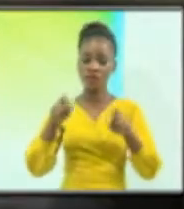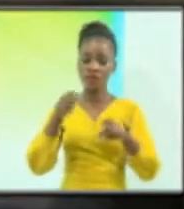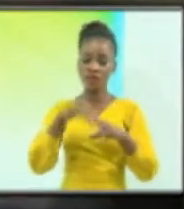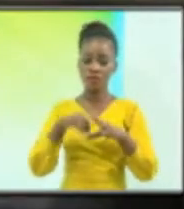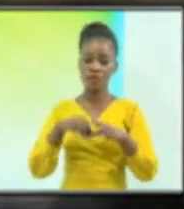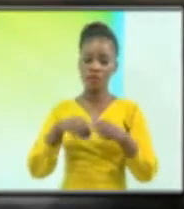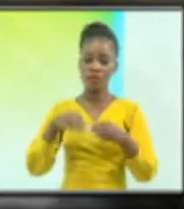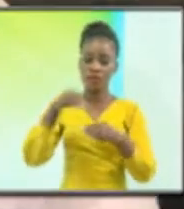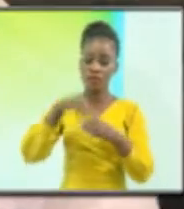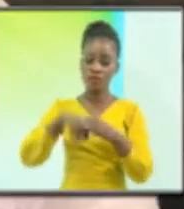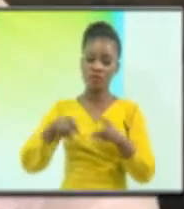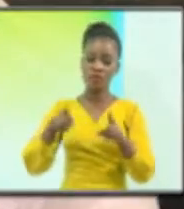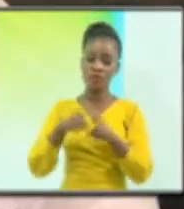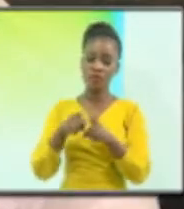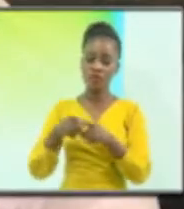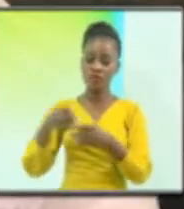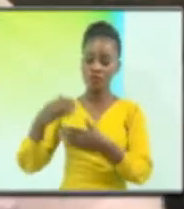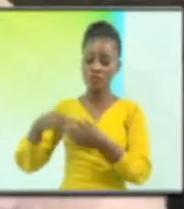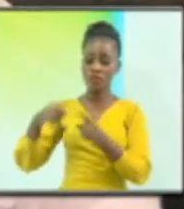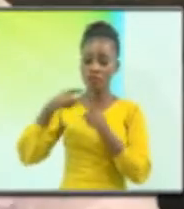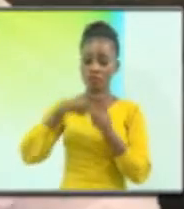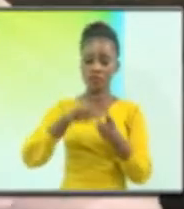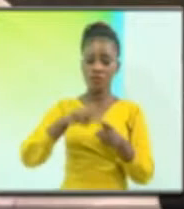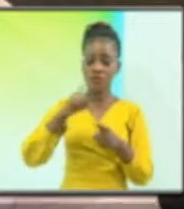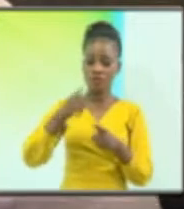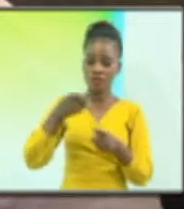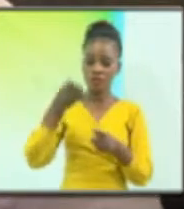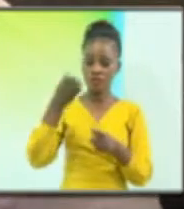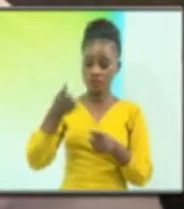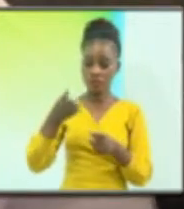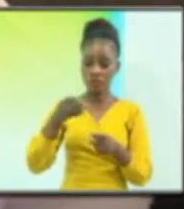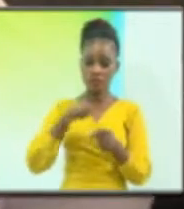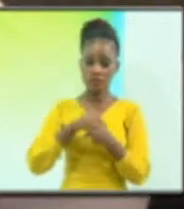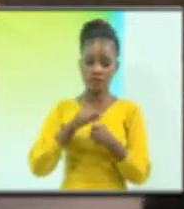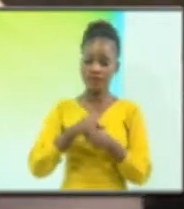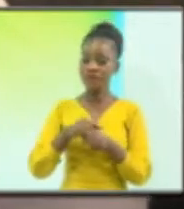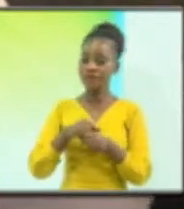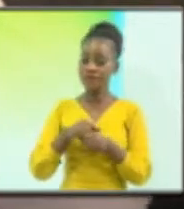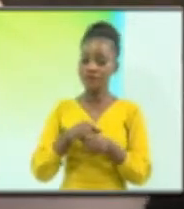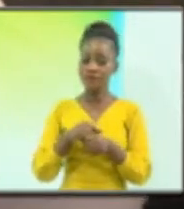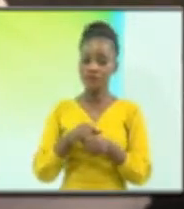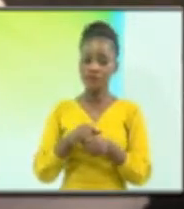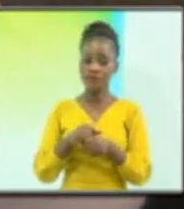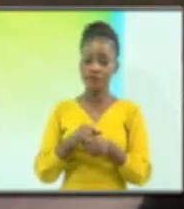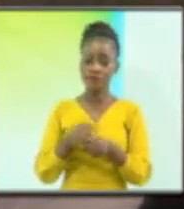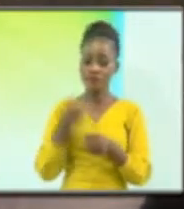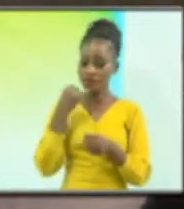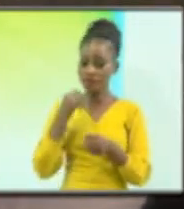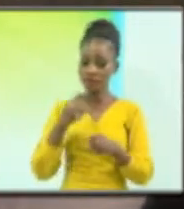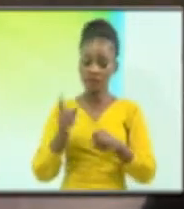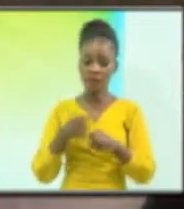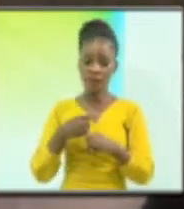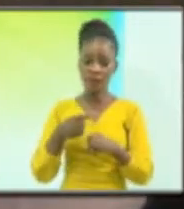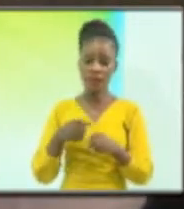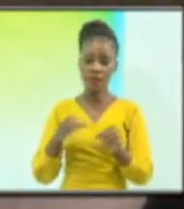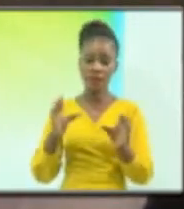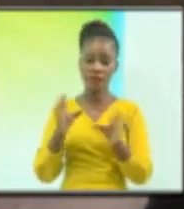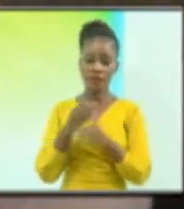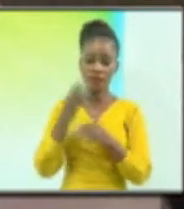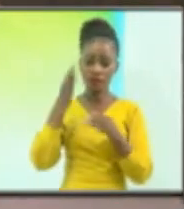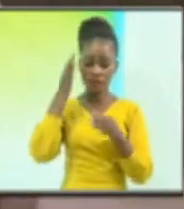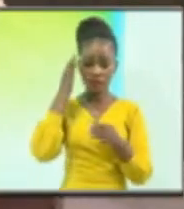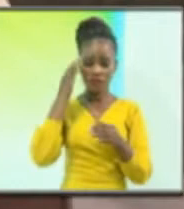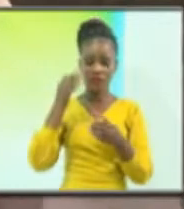and you courier them to Kampala and work on these passports. I think that's a good achievement. Are there any missing link that you think needs to be